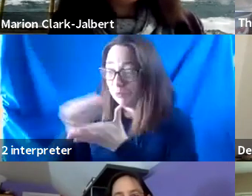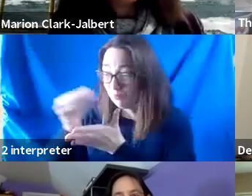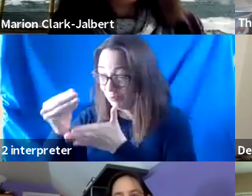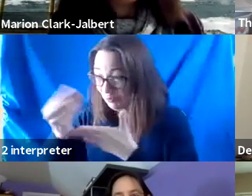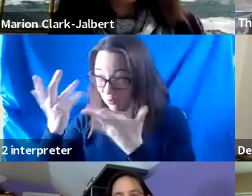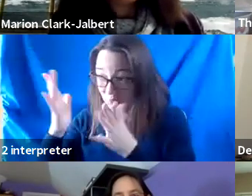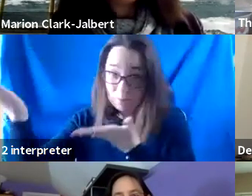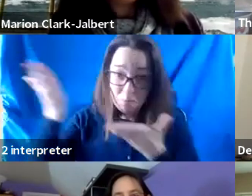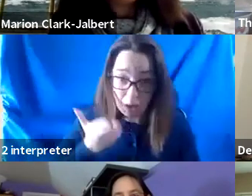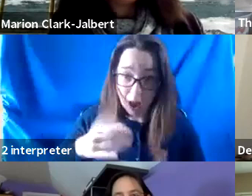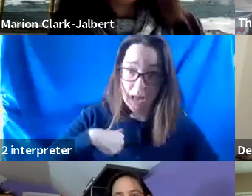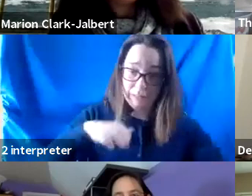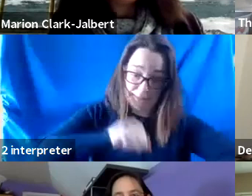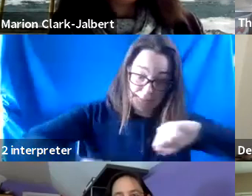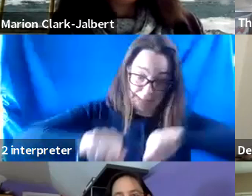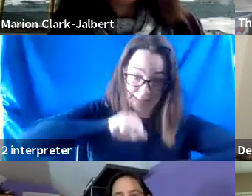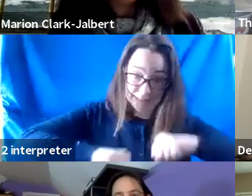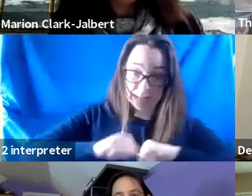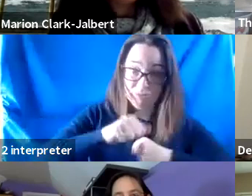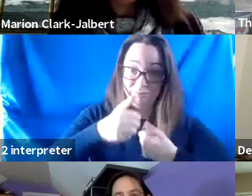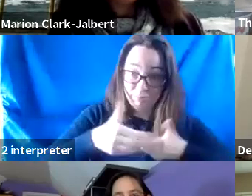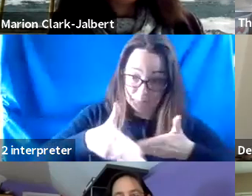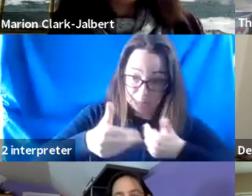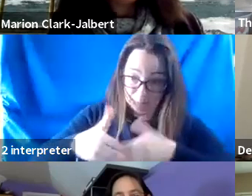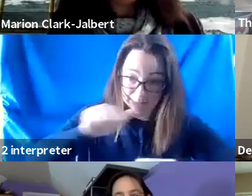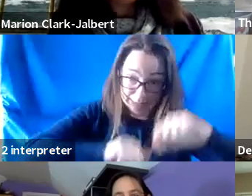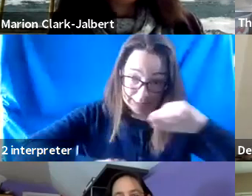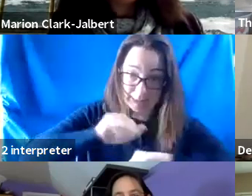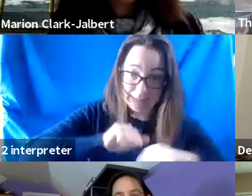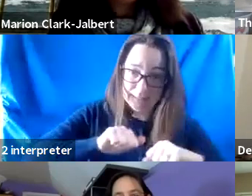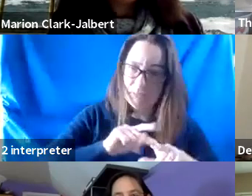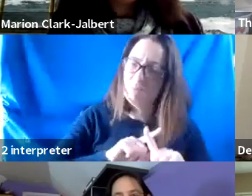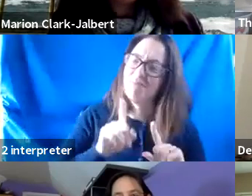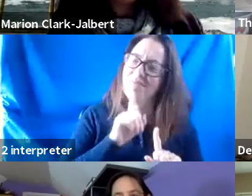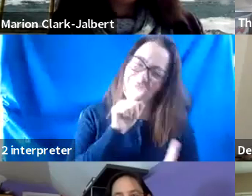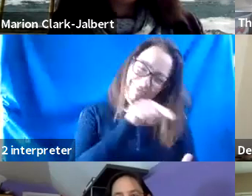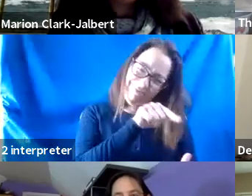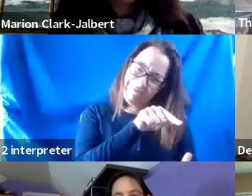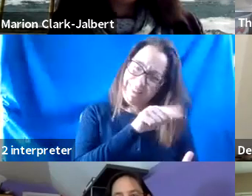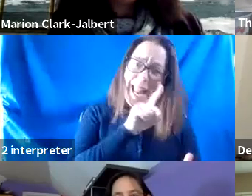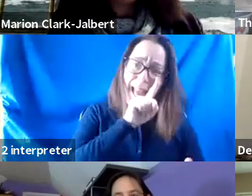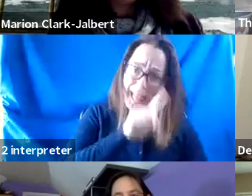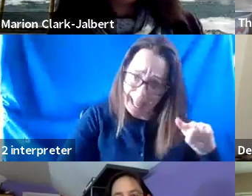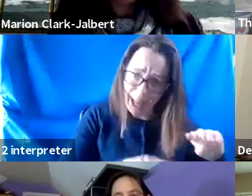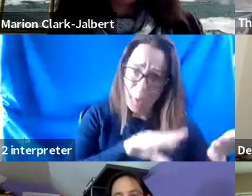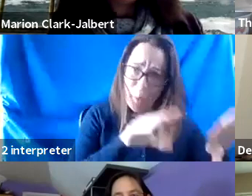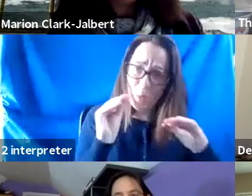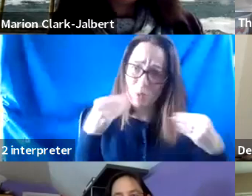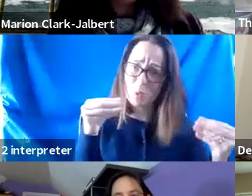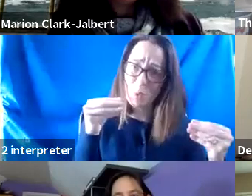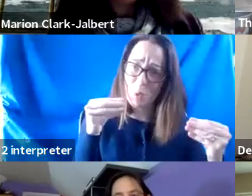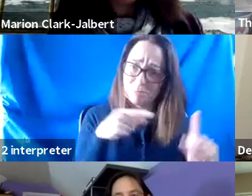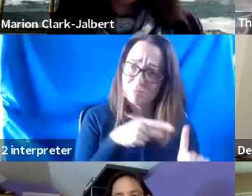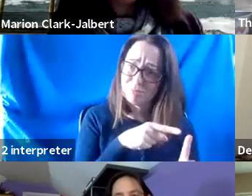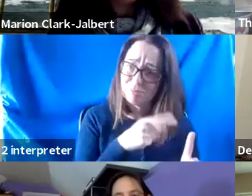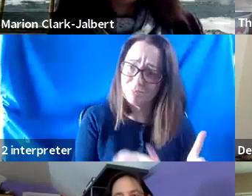like, you know, for me, the most responsible thing to do is to make sure that the people who can't get to the store can get that service. I didn't tell her that she